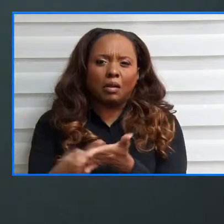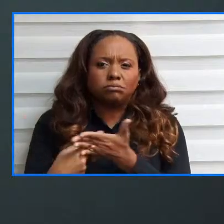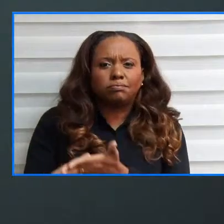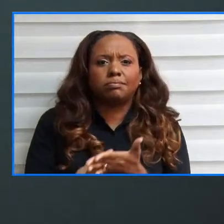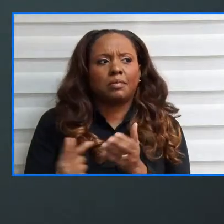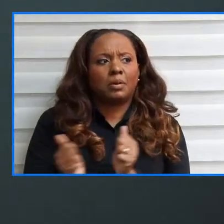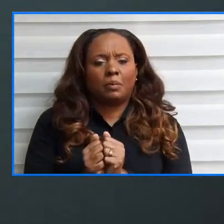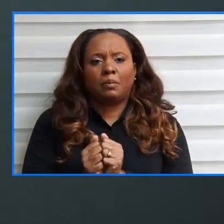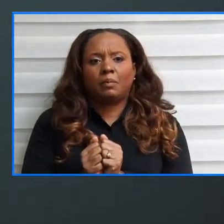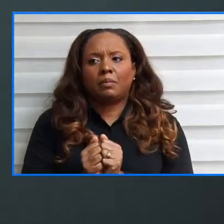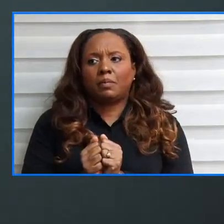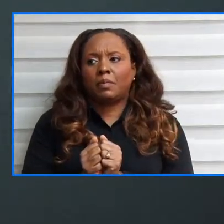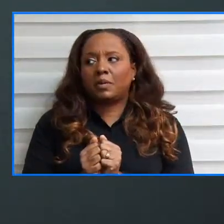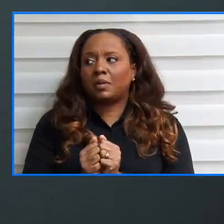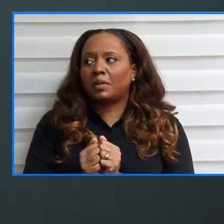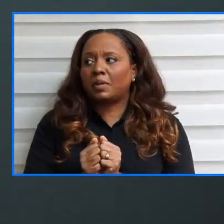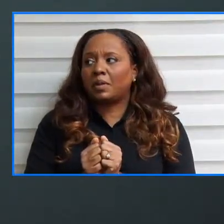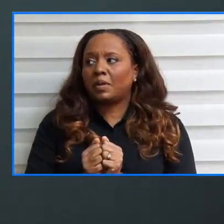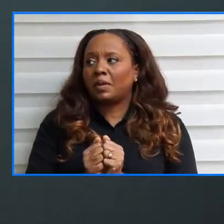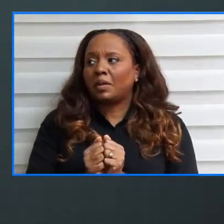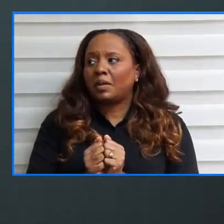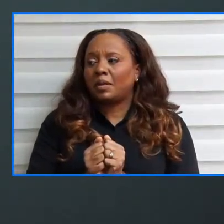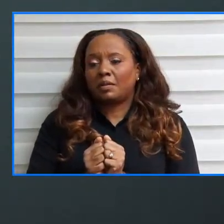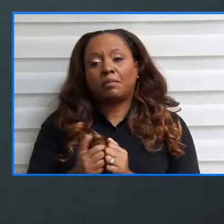the President and the Prime Minister.